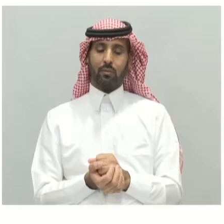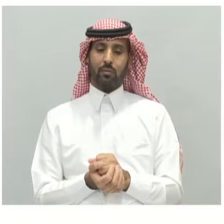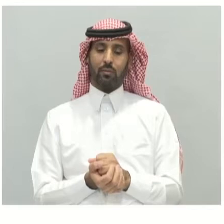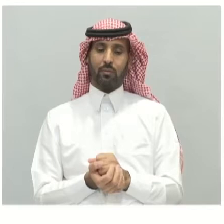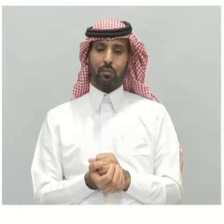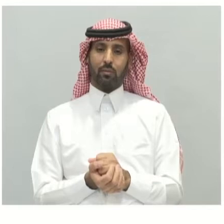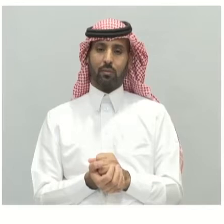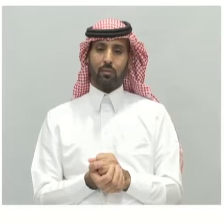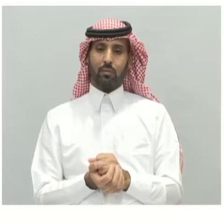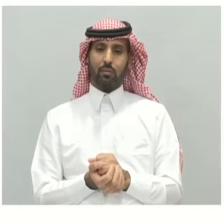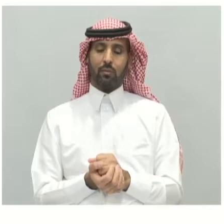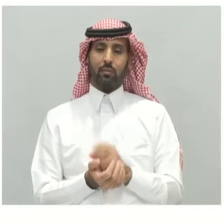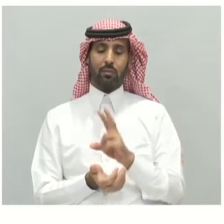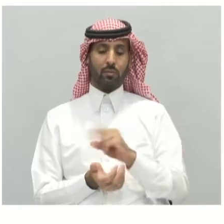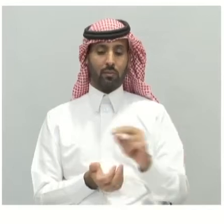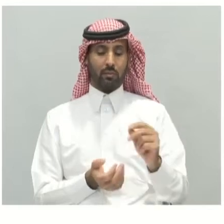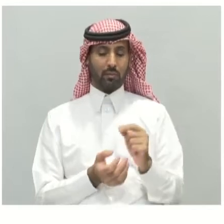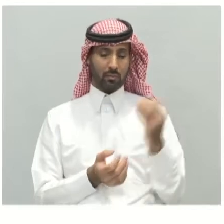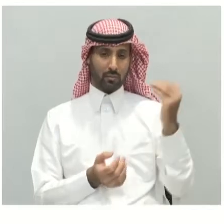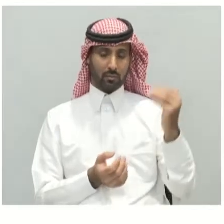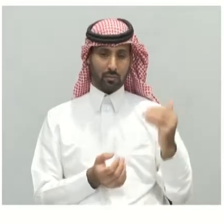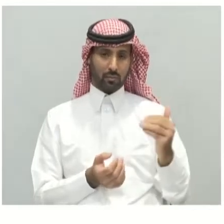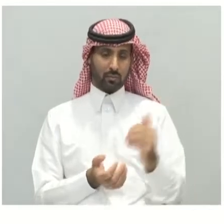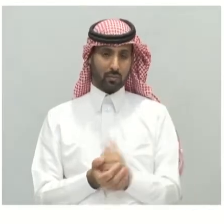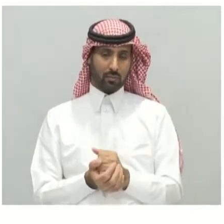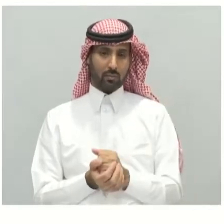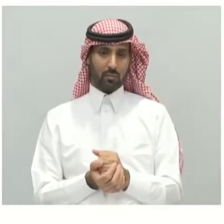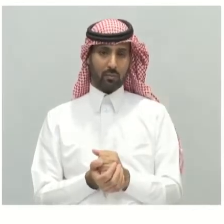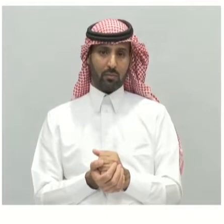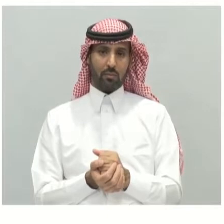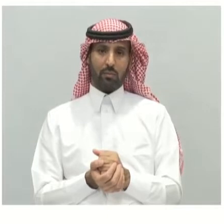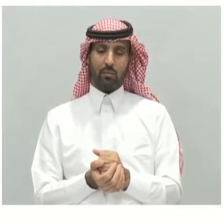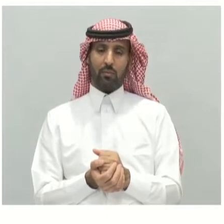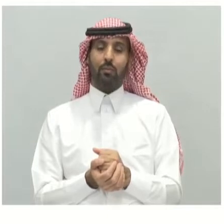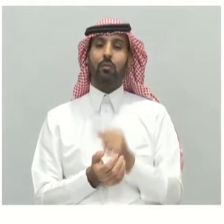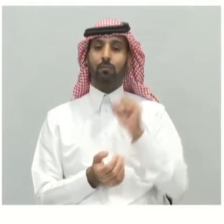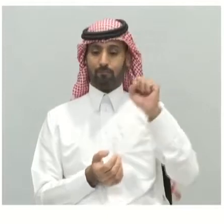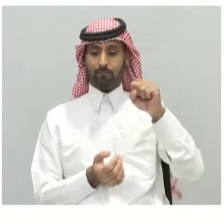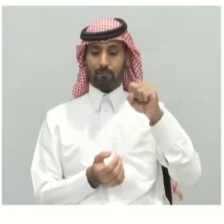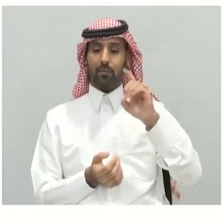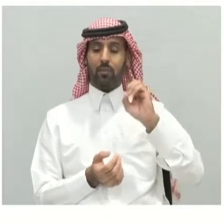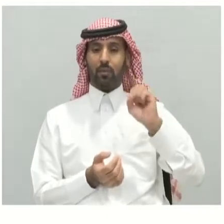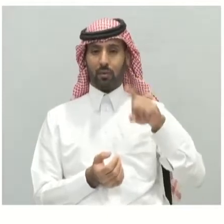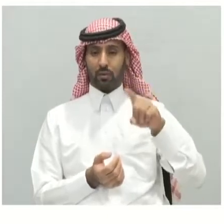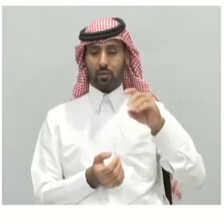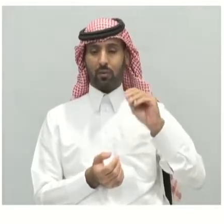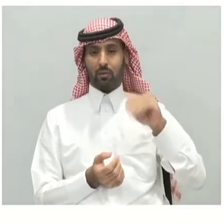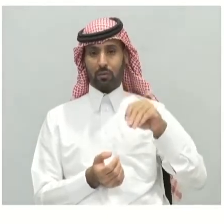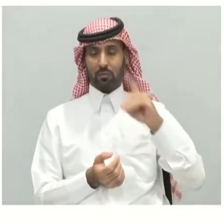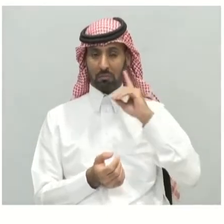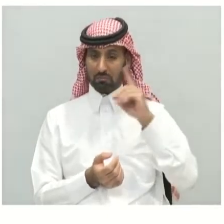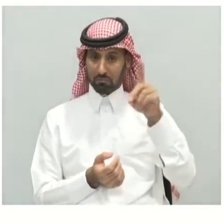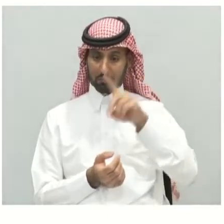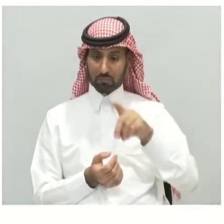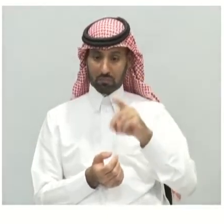Okay. Another type is a yes-no question using a yes-no